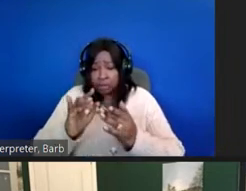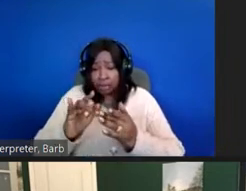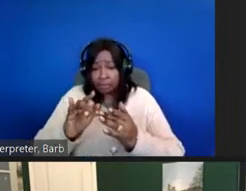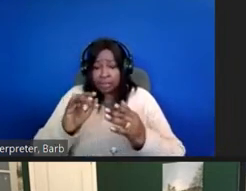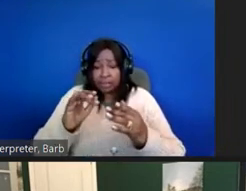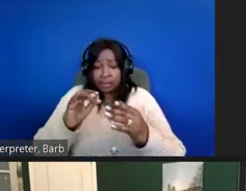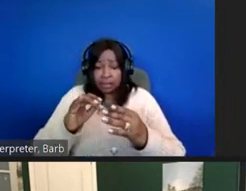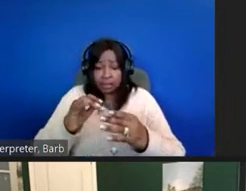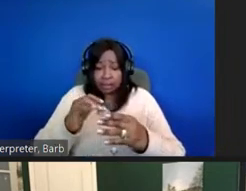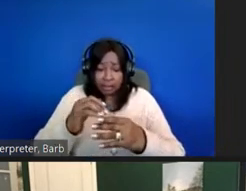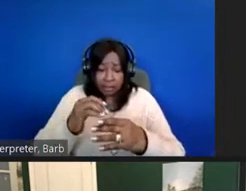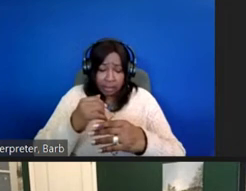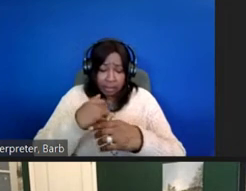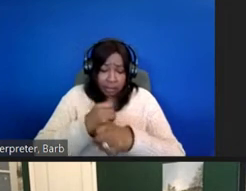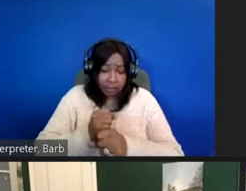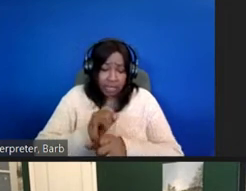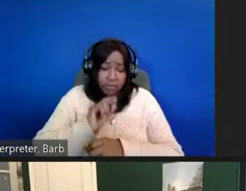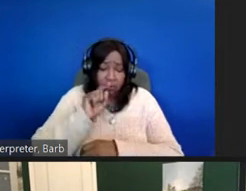friendly,